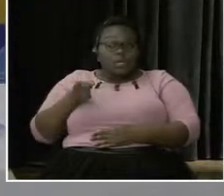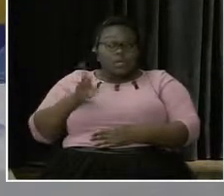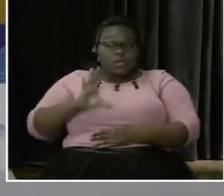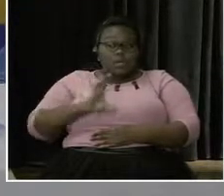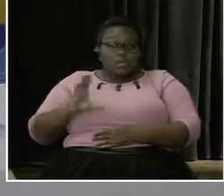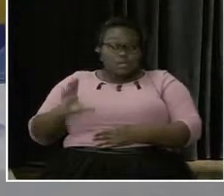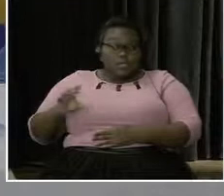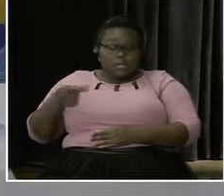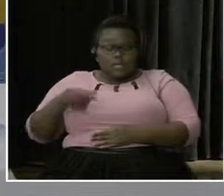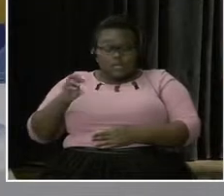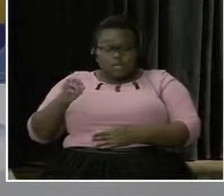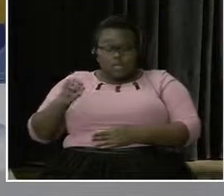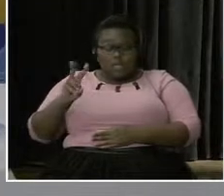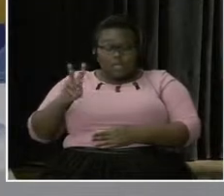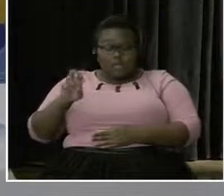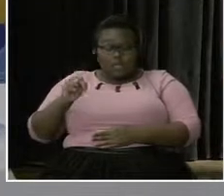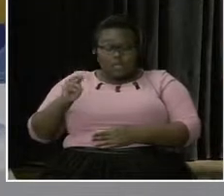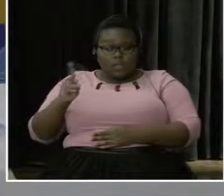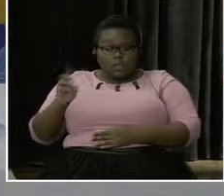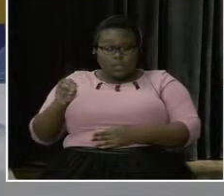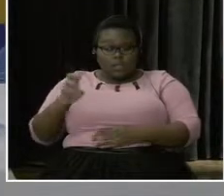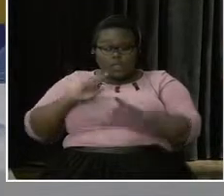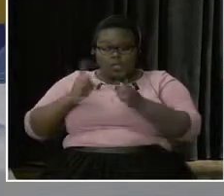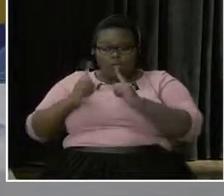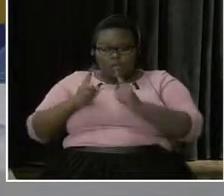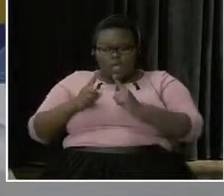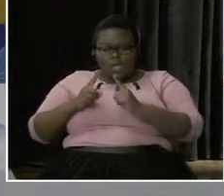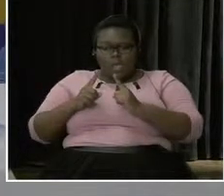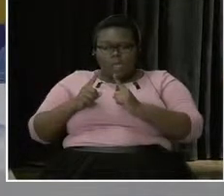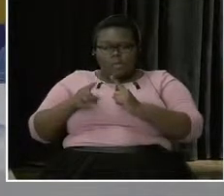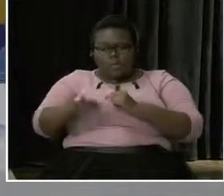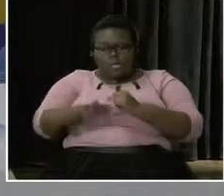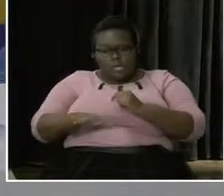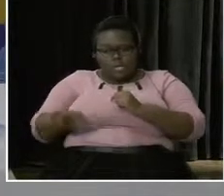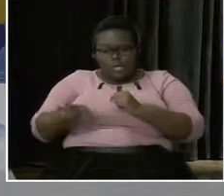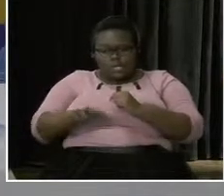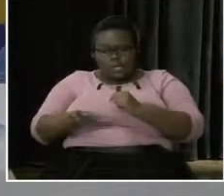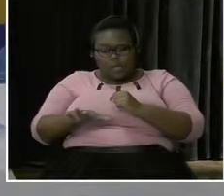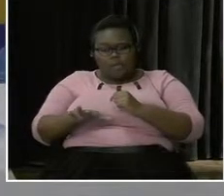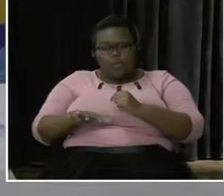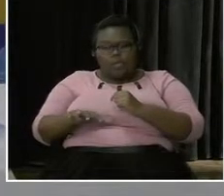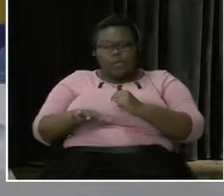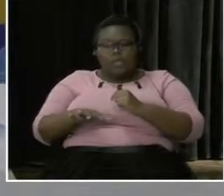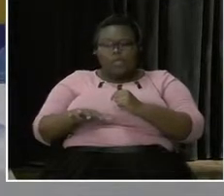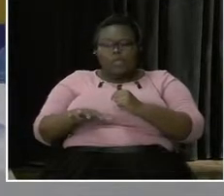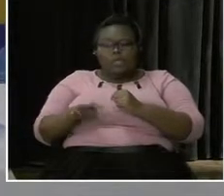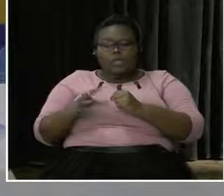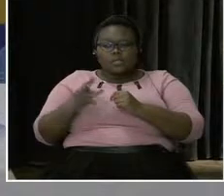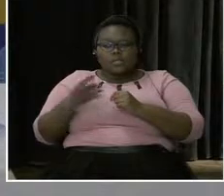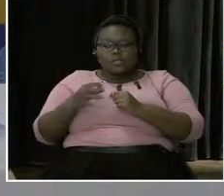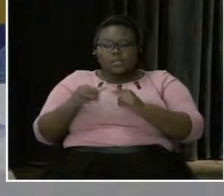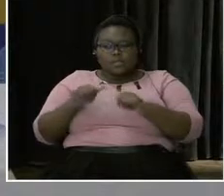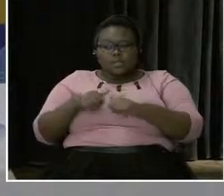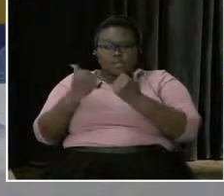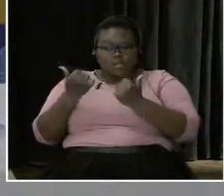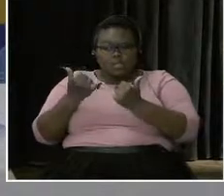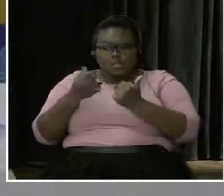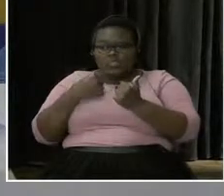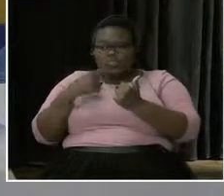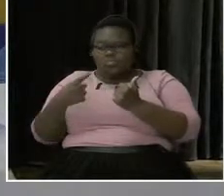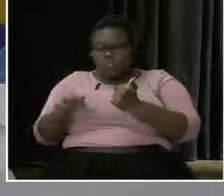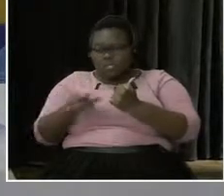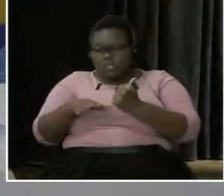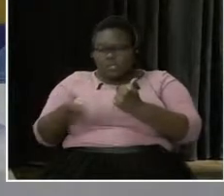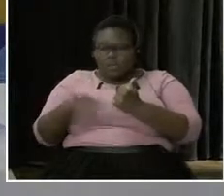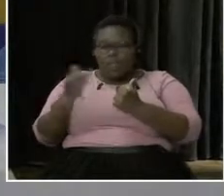Councillor Govender speaks about the affected areas, and she only mentions areas such as